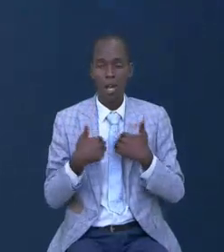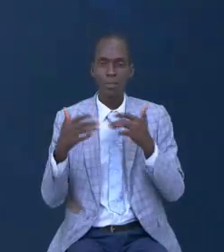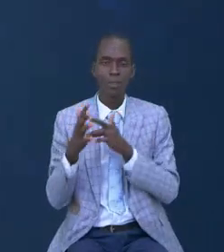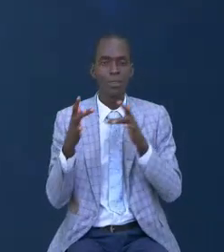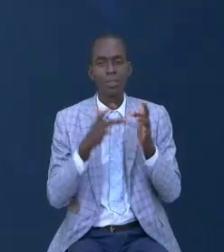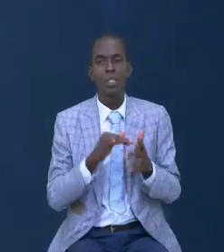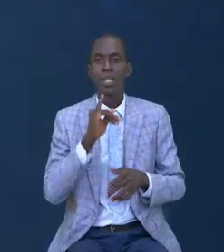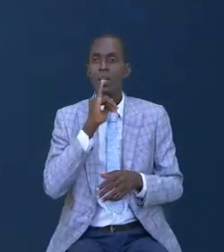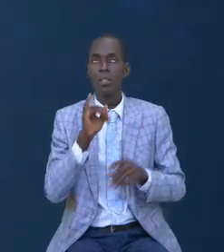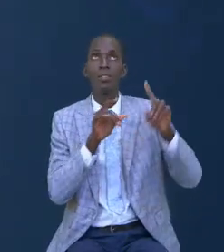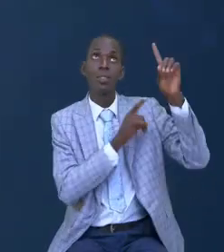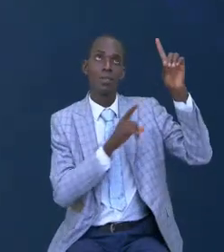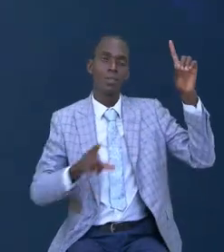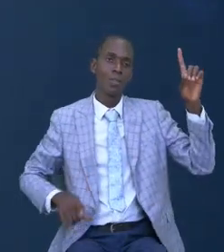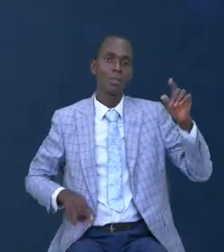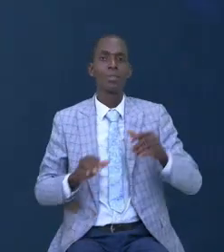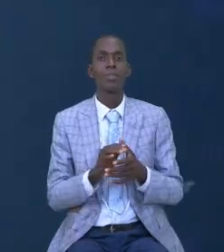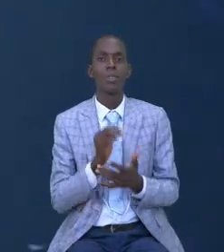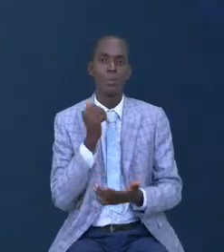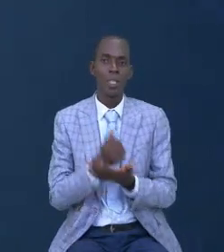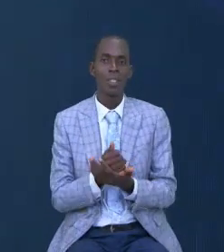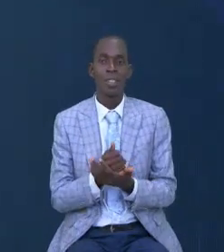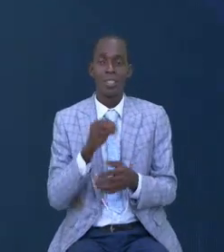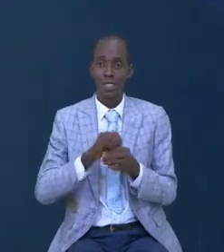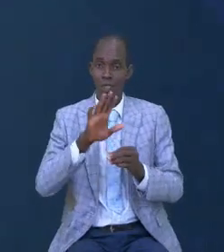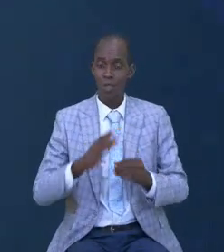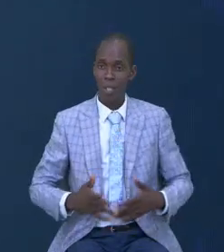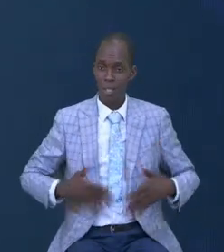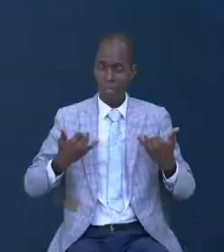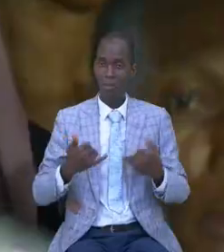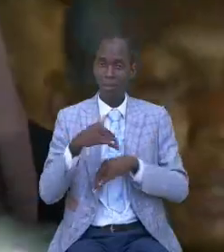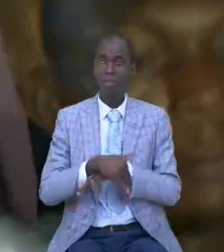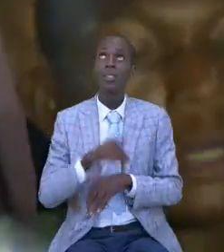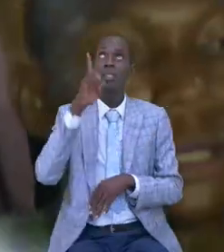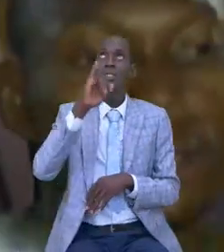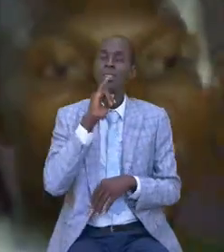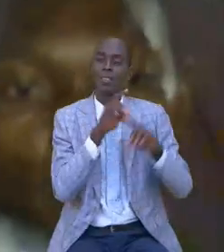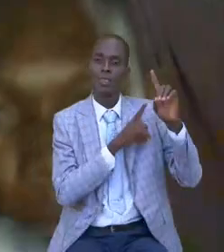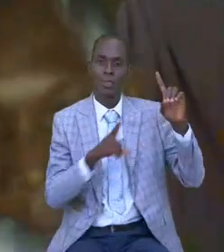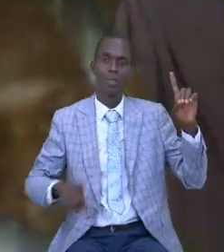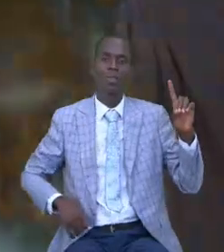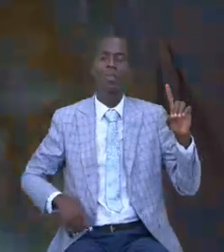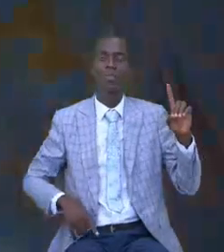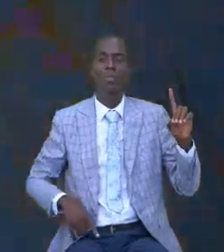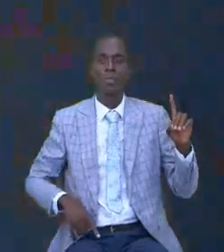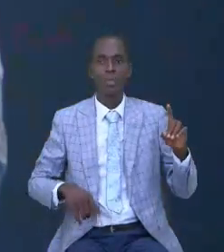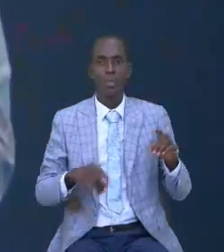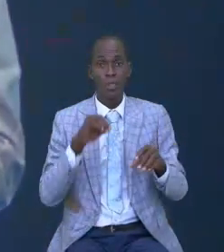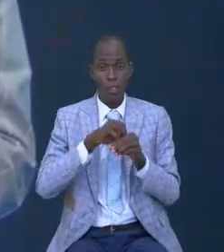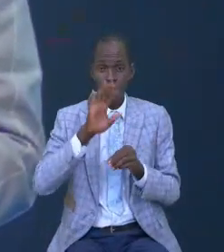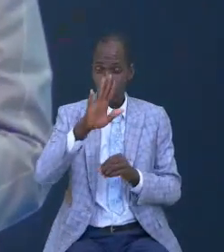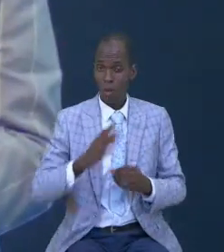Jesus is Lord. In your life tonight, he is Lord. Where are you? In your